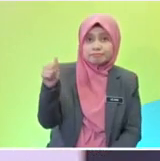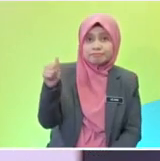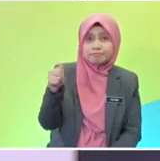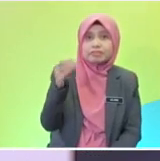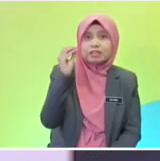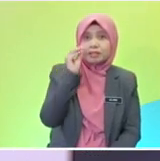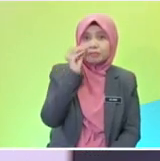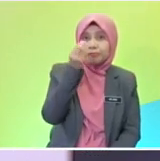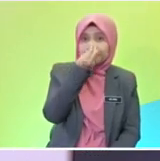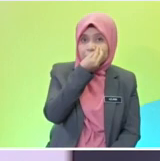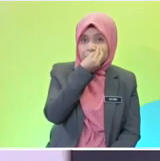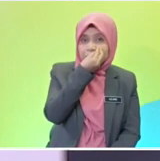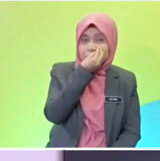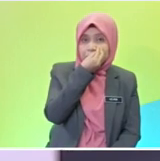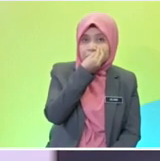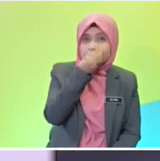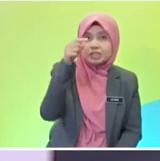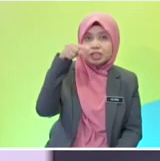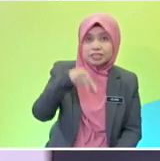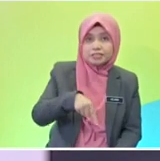flower. Repeat after me.